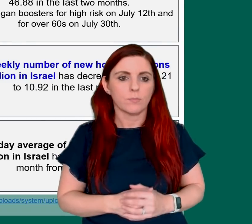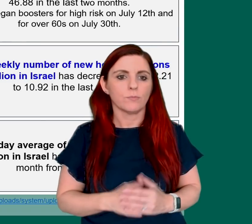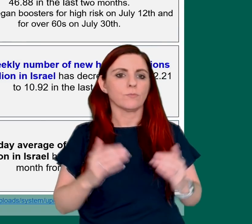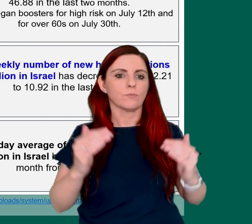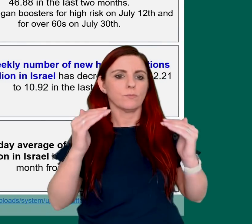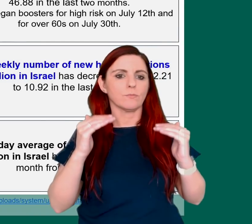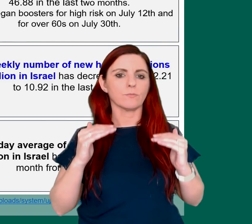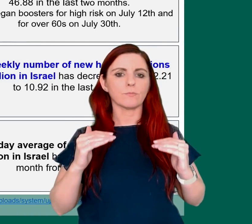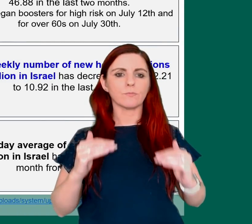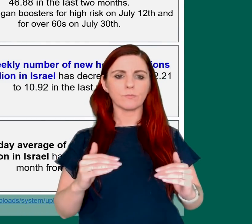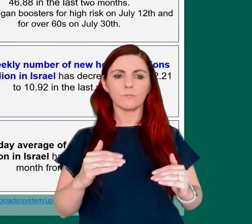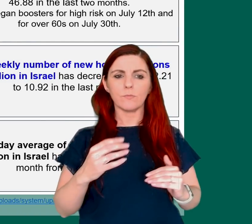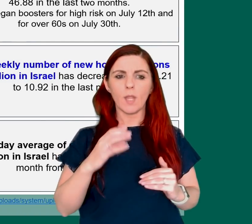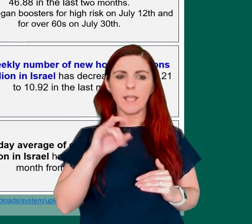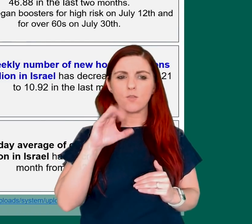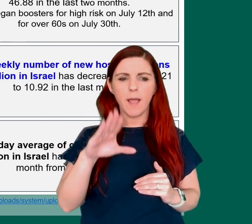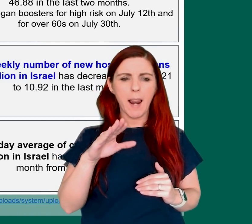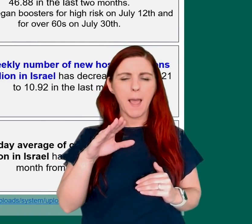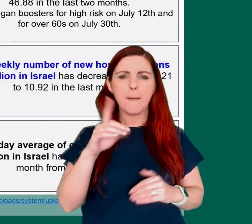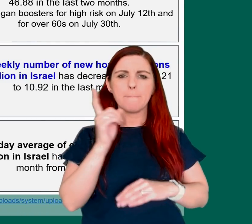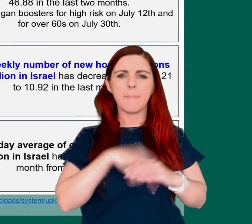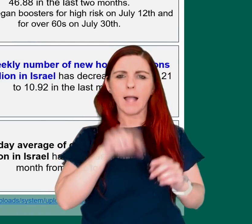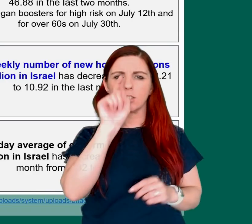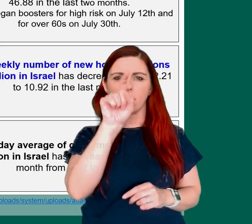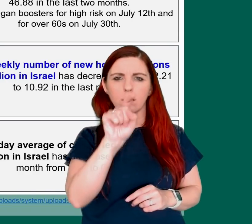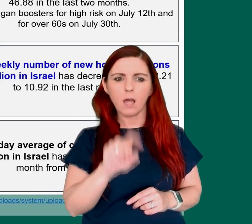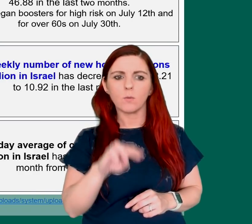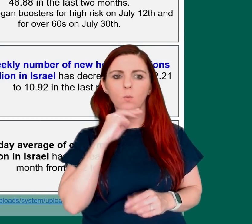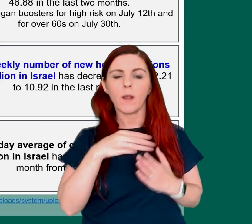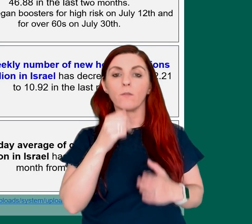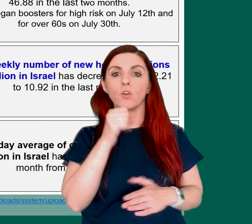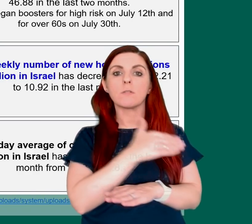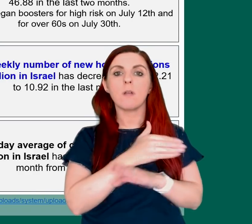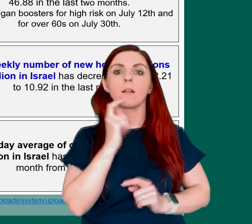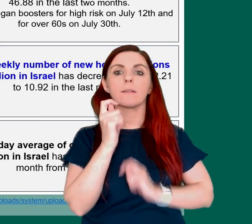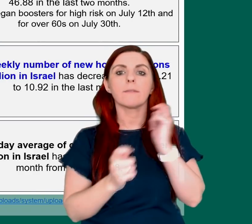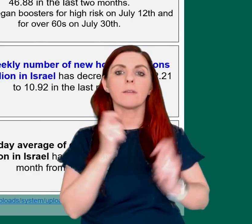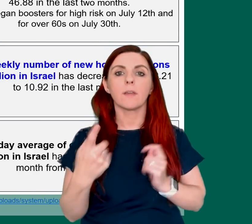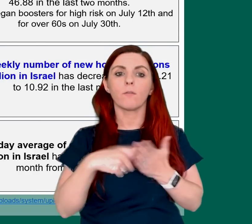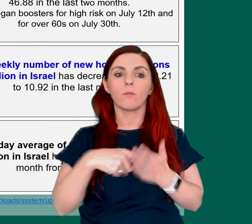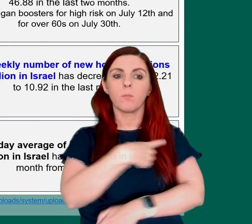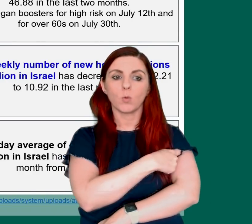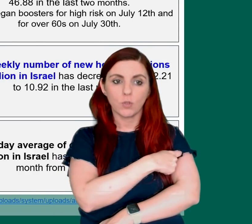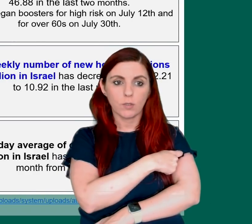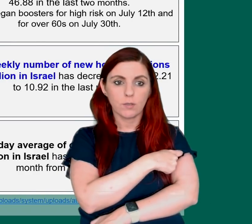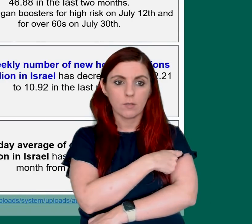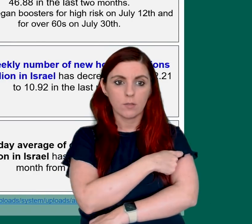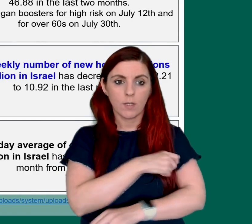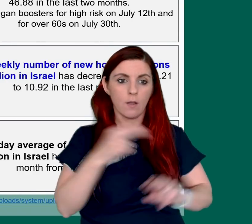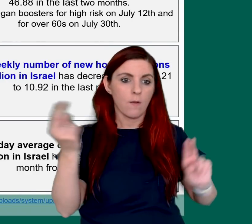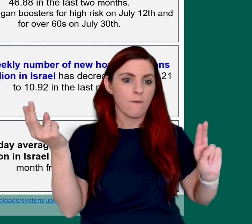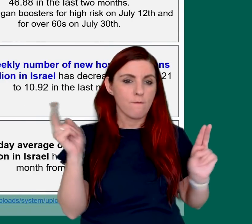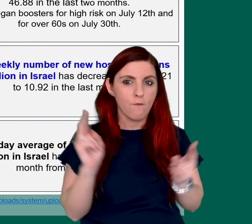finally, from Israel, look at that black dotted line in the middle is when the booster regime began, and you can see a fall in the top of cases, the middle